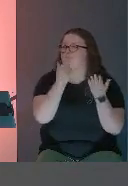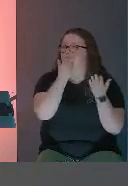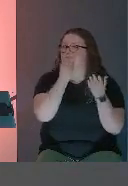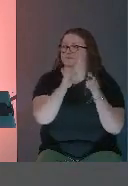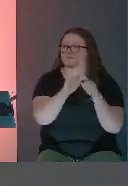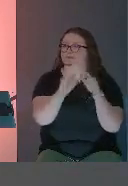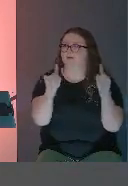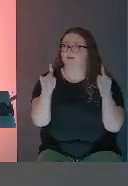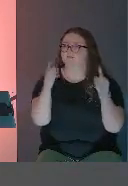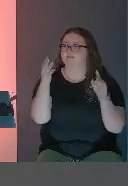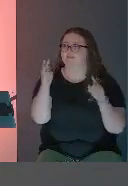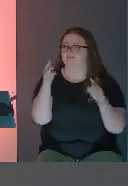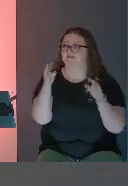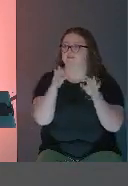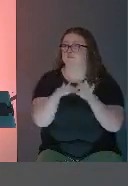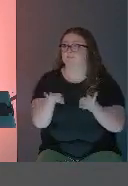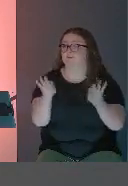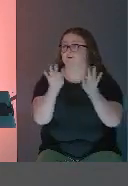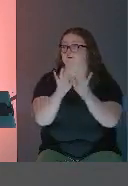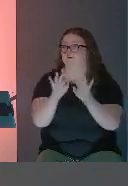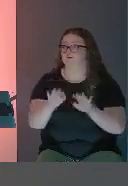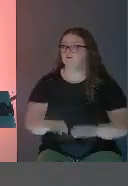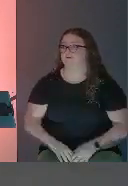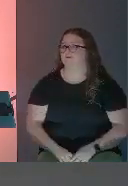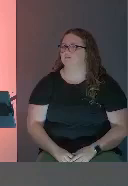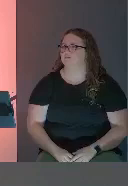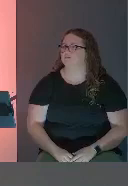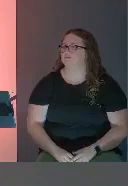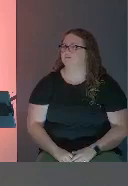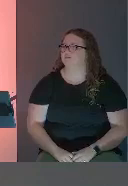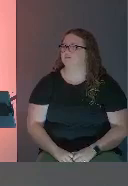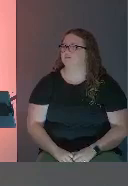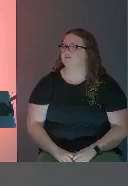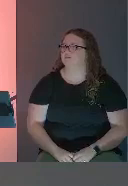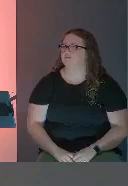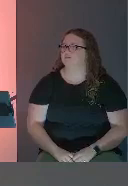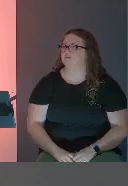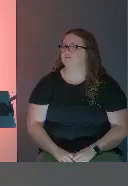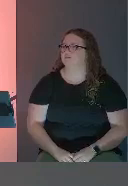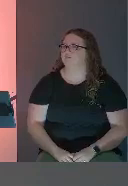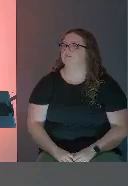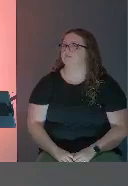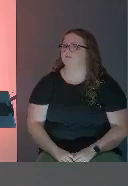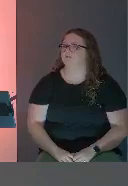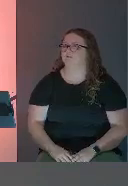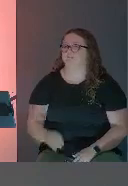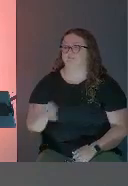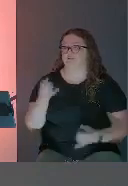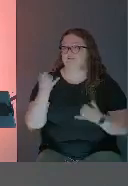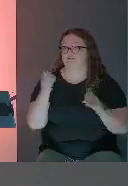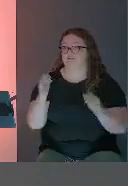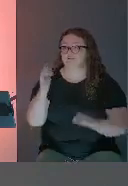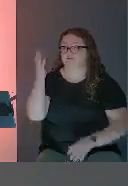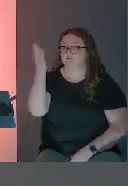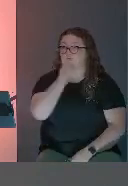book of Joshua is the catalyst of the whole thing. And look at verse number 16. And nevertheless, the